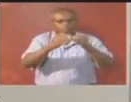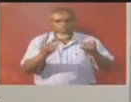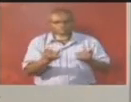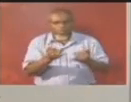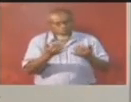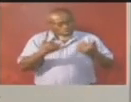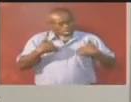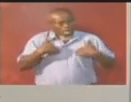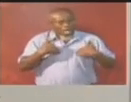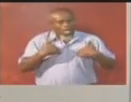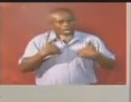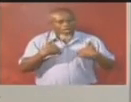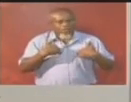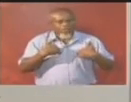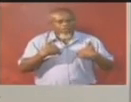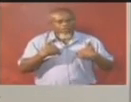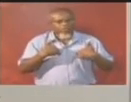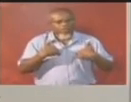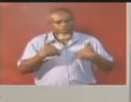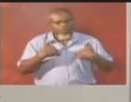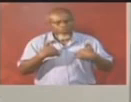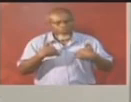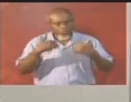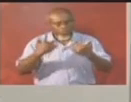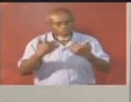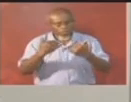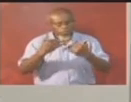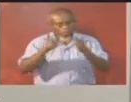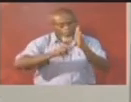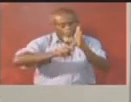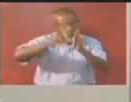a surge that is being